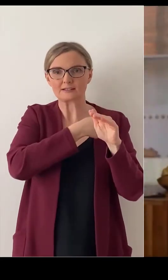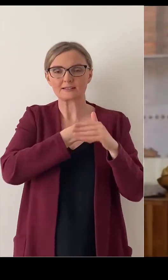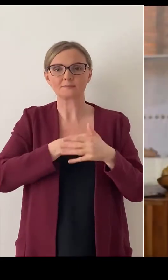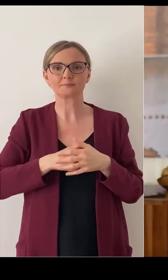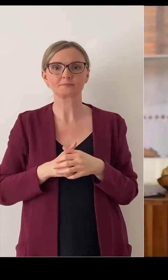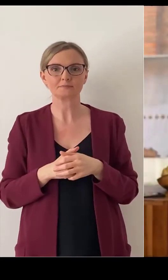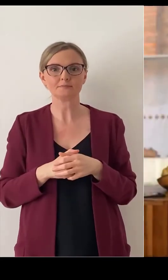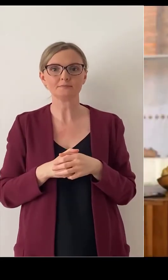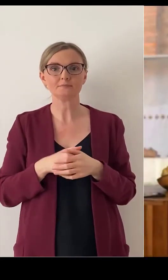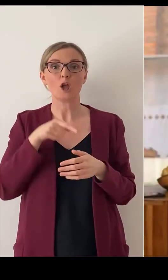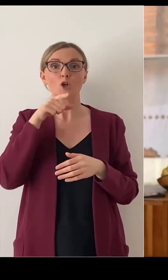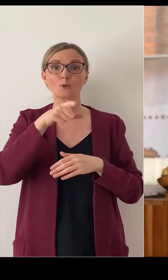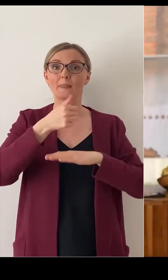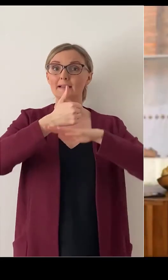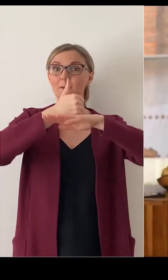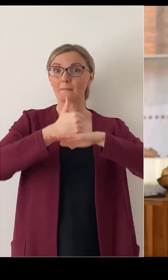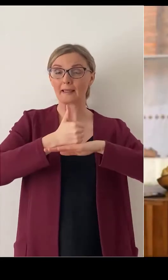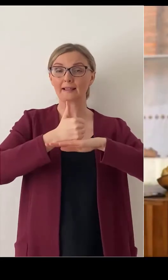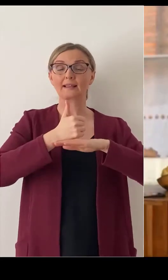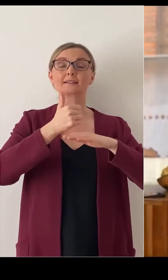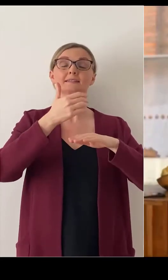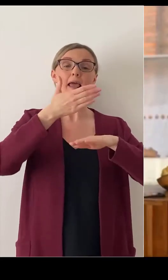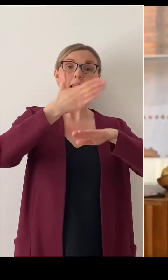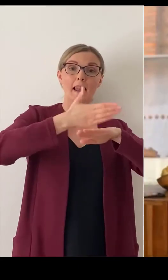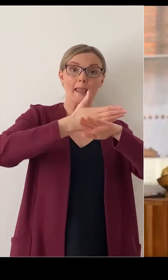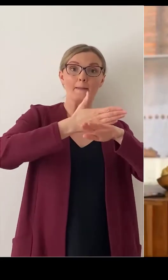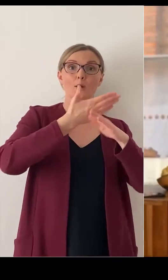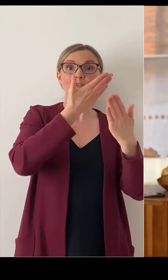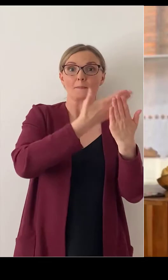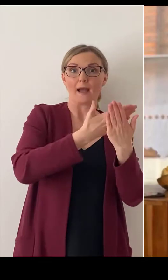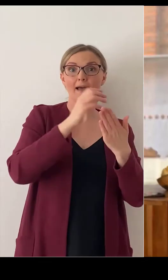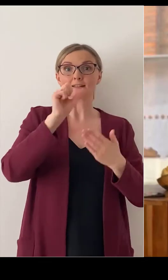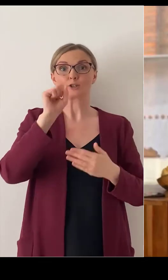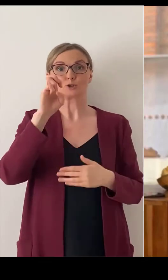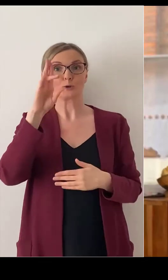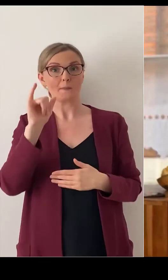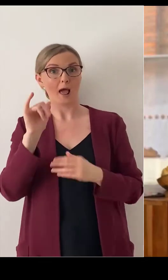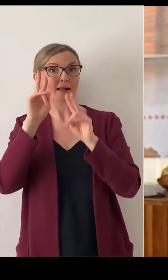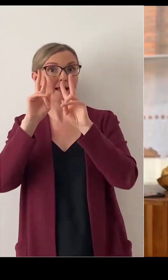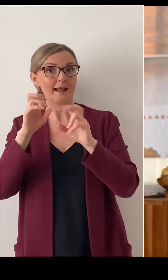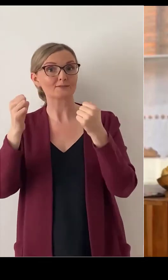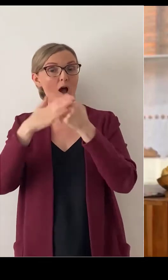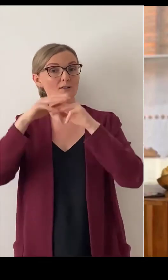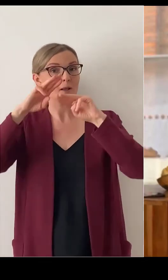basic labor demand, labor supply analysis of minimum wages.